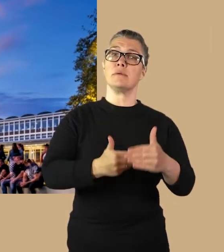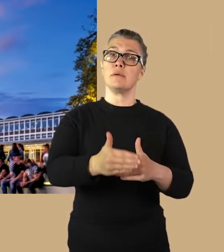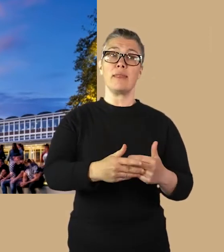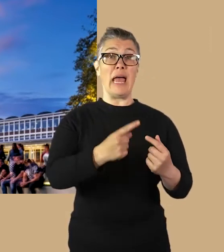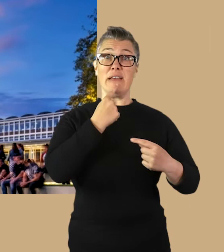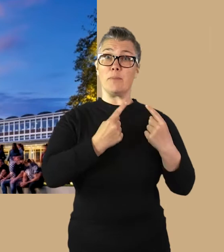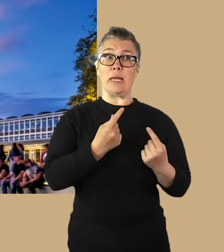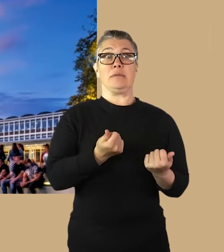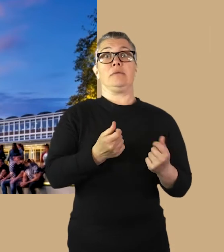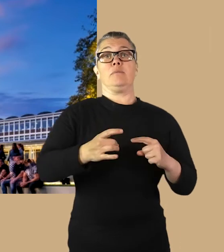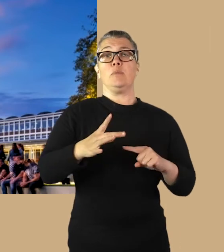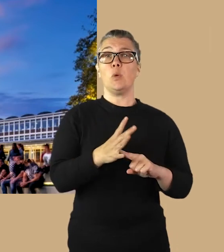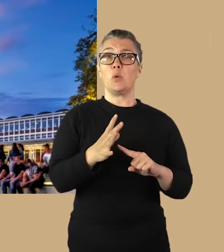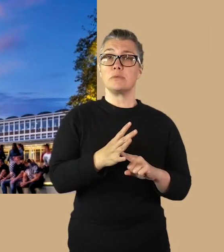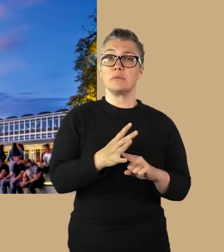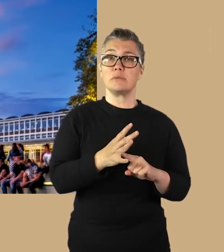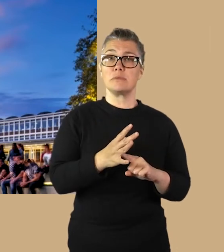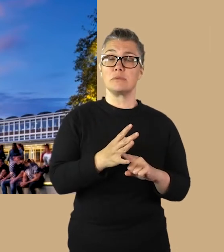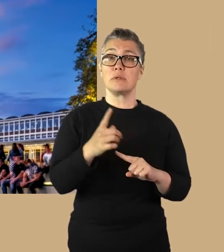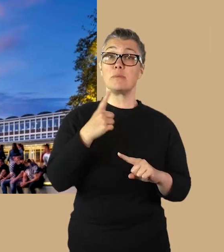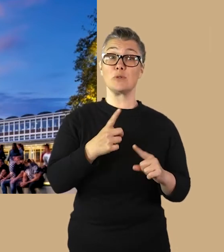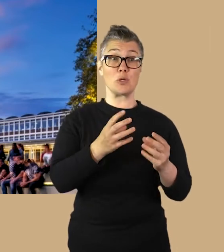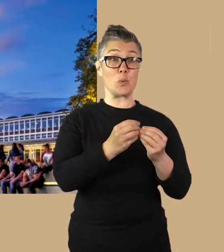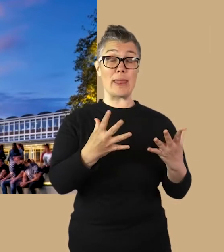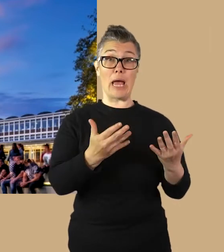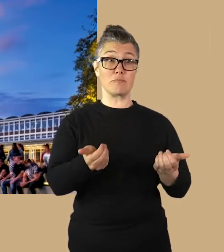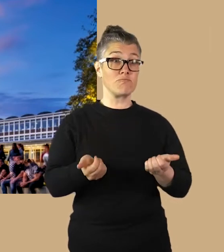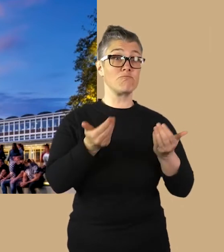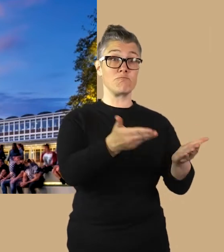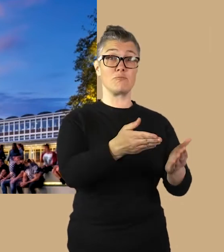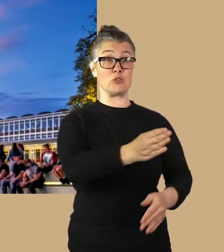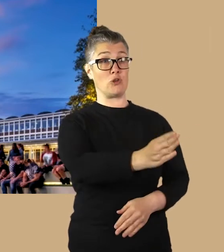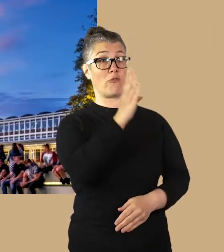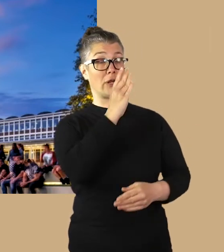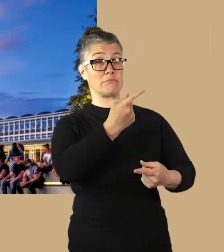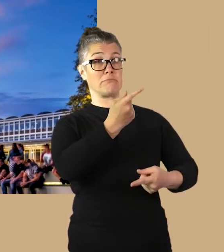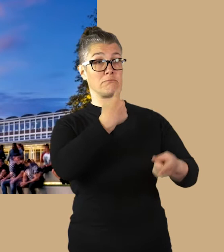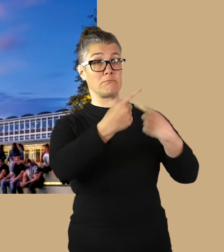of information, because if you do not give them